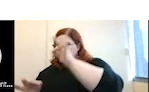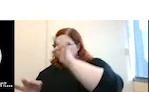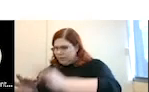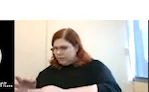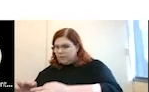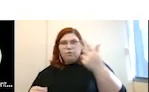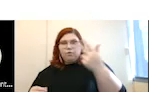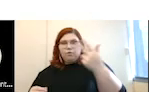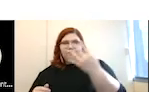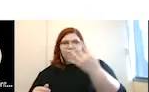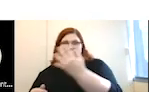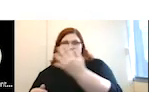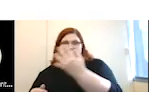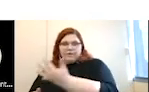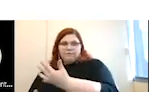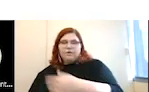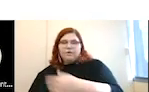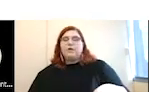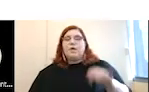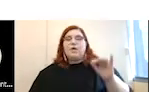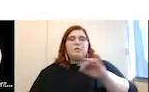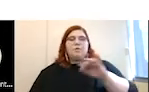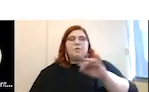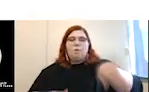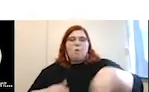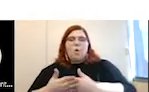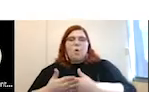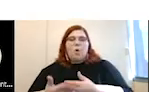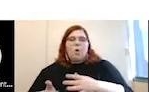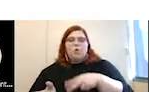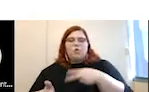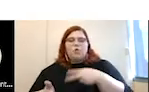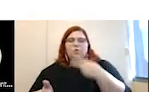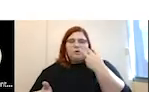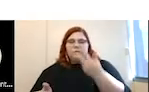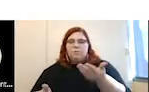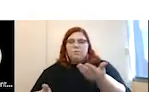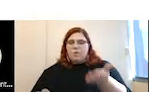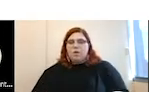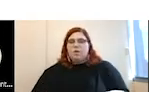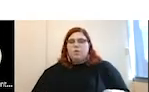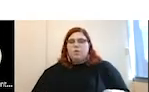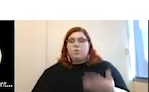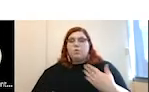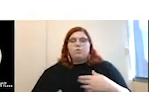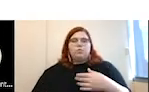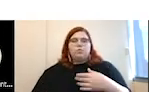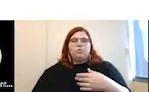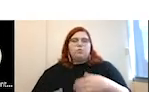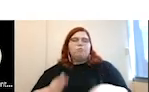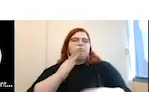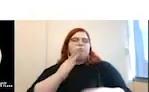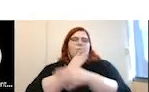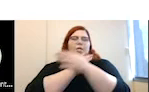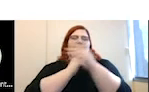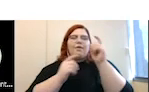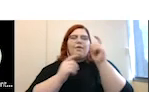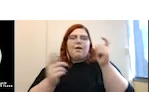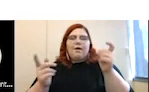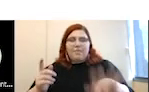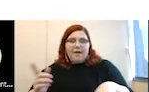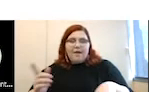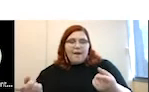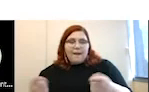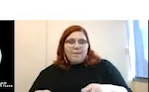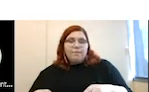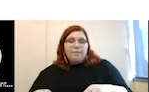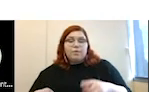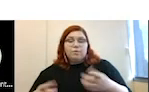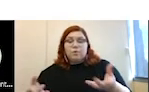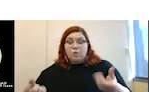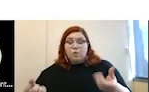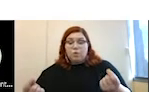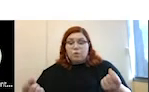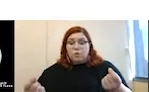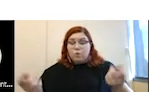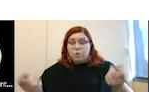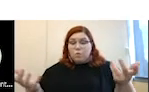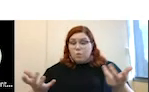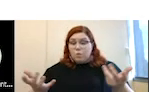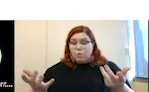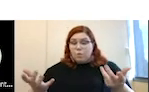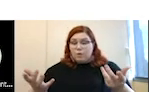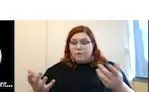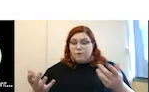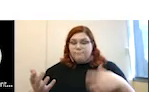And that's all that the reader experiences. So to prevent that, what you want to do, and this is really where you're going to spend most of your time, is kind of